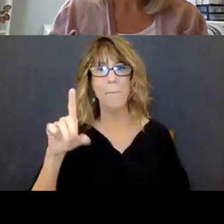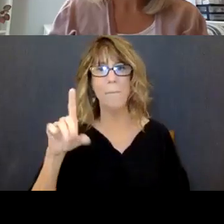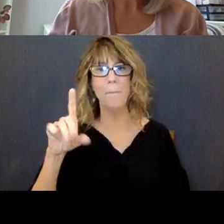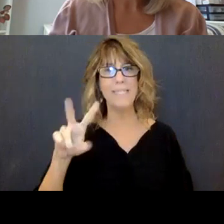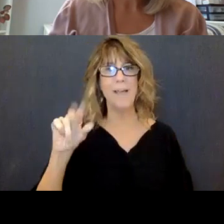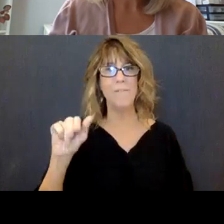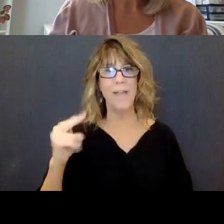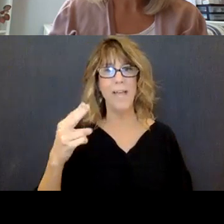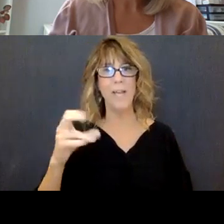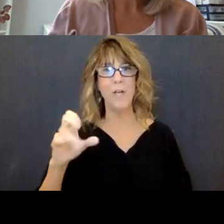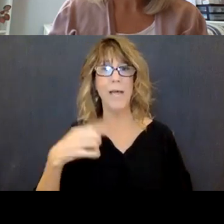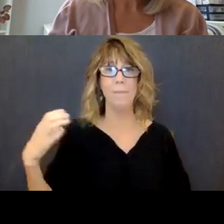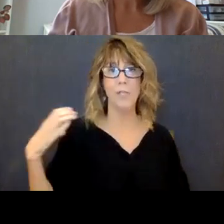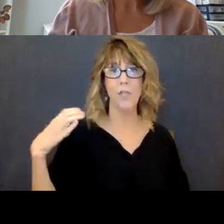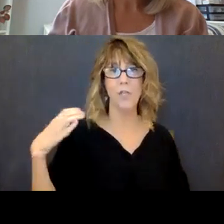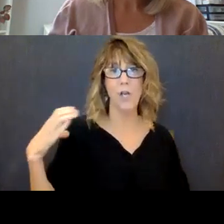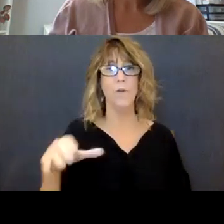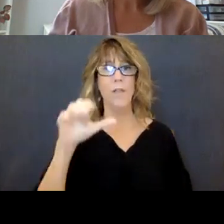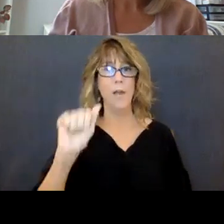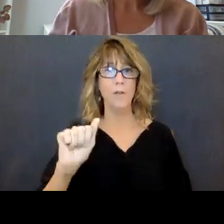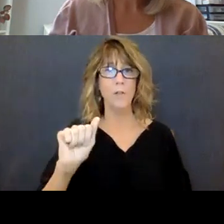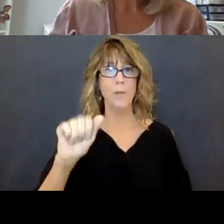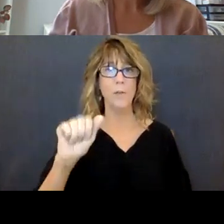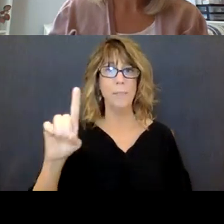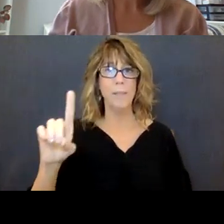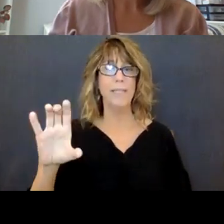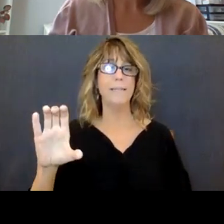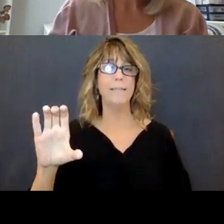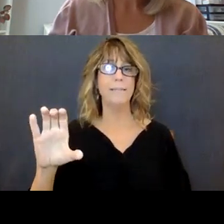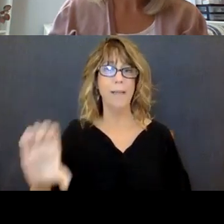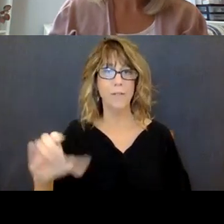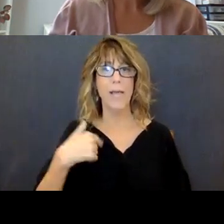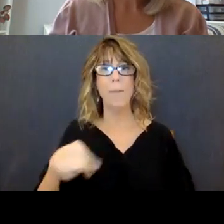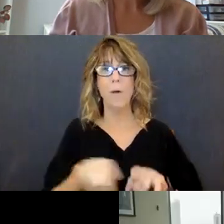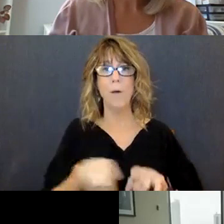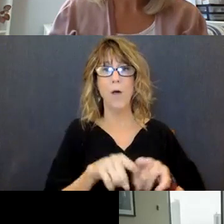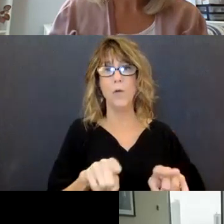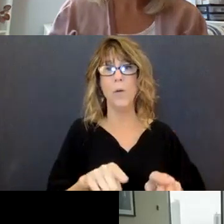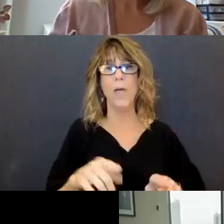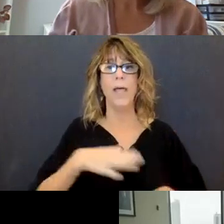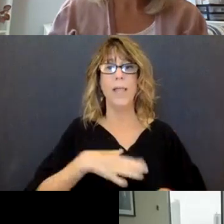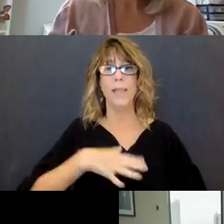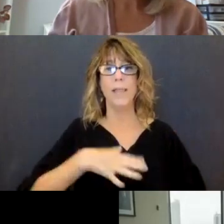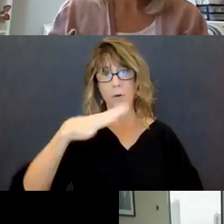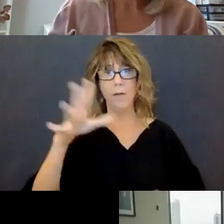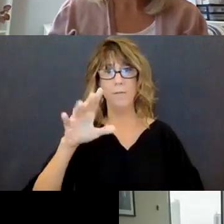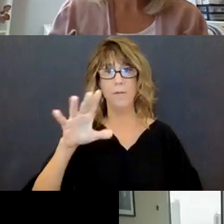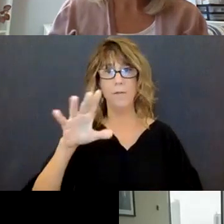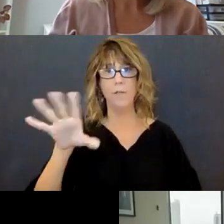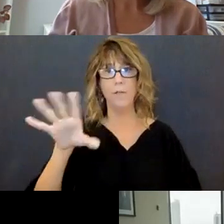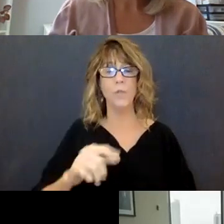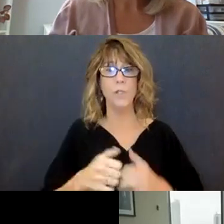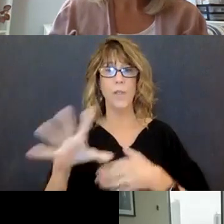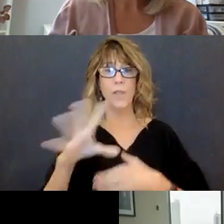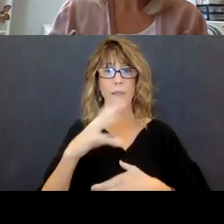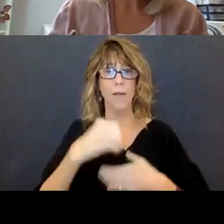for the Arizona Developmental Disabilities Planning Council. I am also the parent of two sons with autism. The Planning Council, if you're